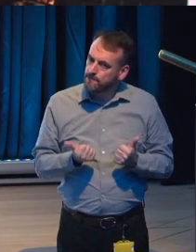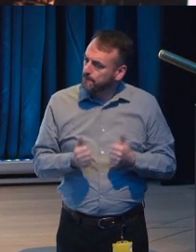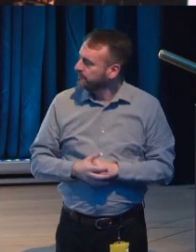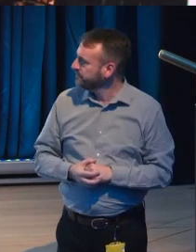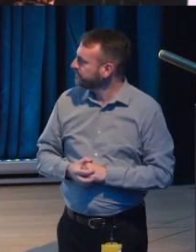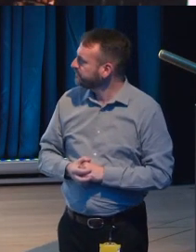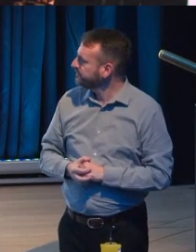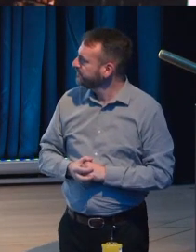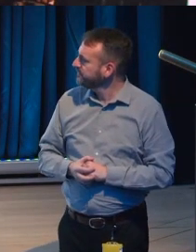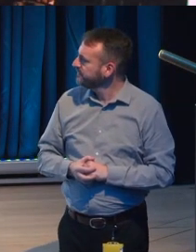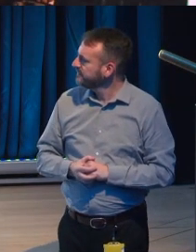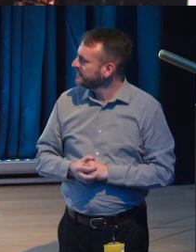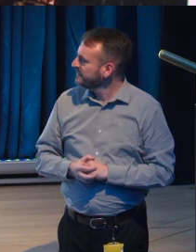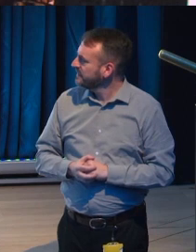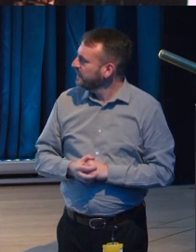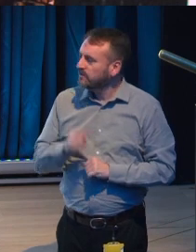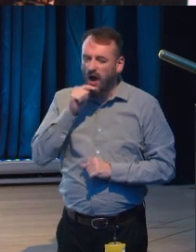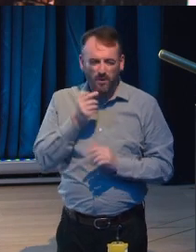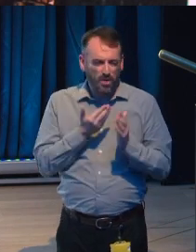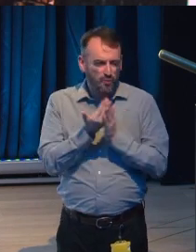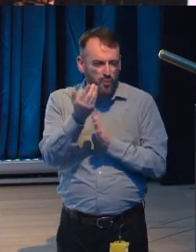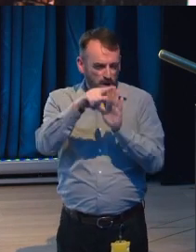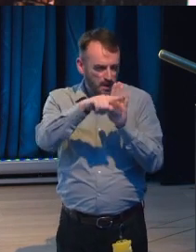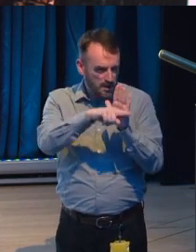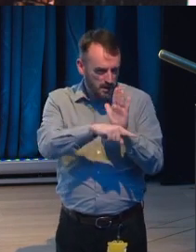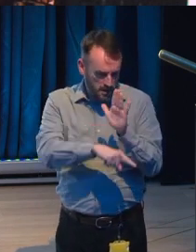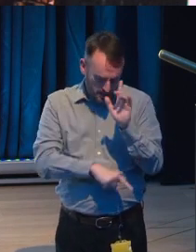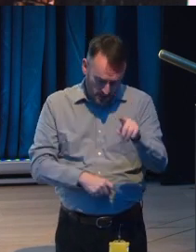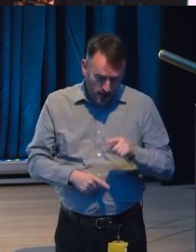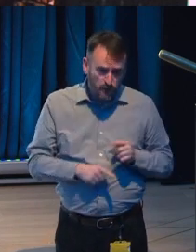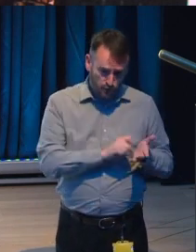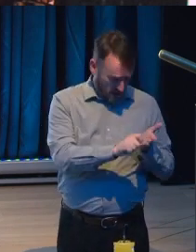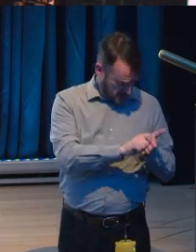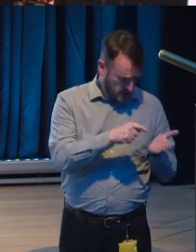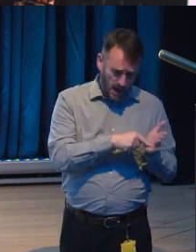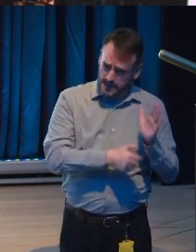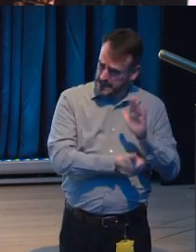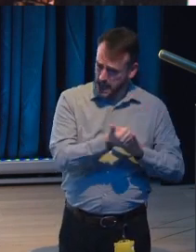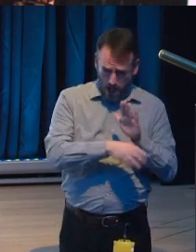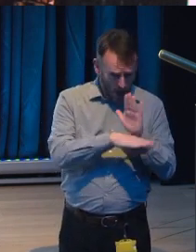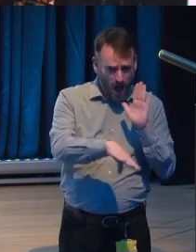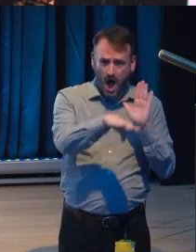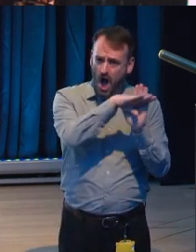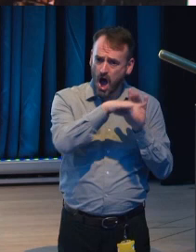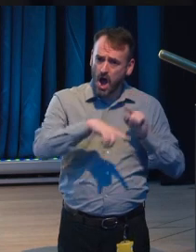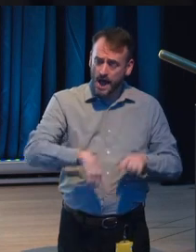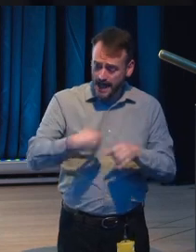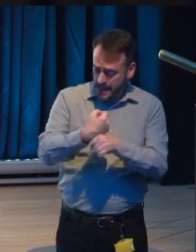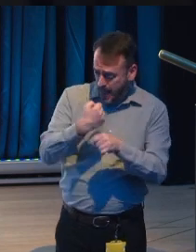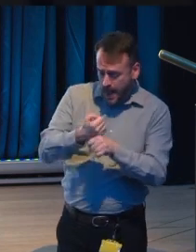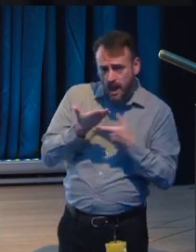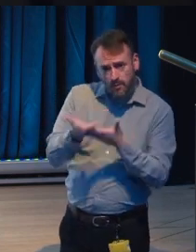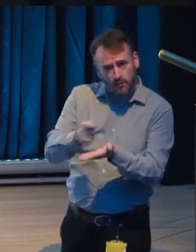I'm just going to go through all again, so bear with me. So writing is a highly skilled job. Writing for games involves not only understanding the skill of